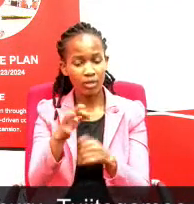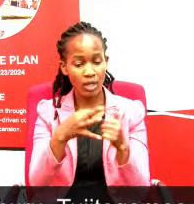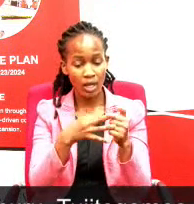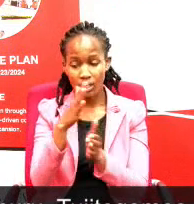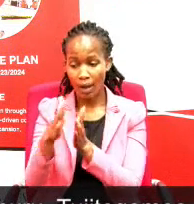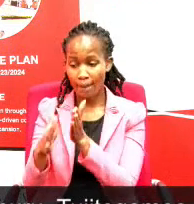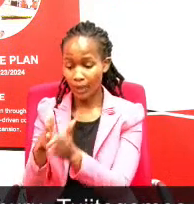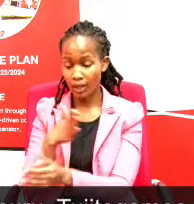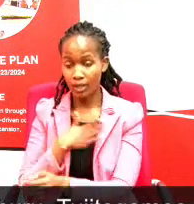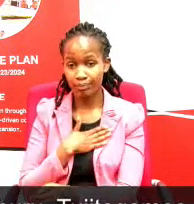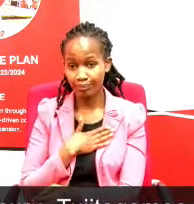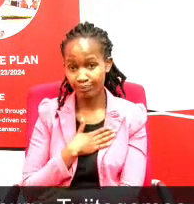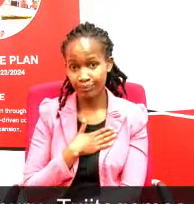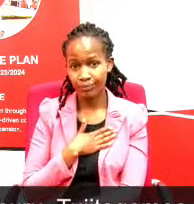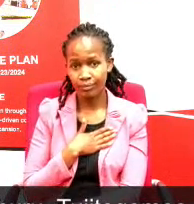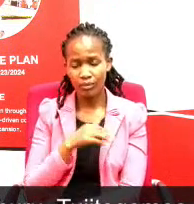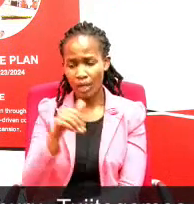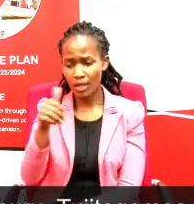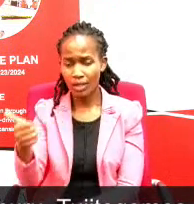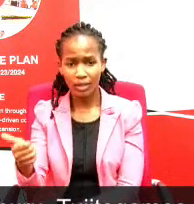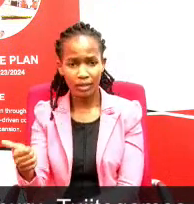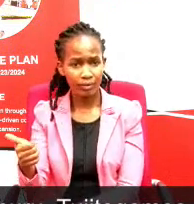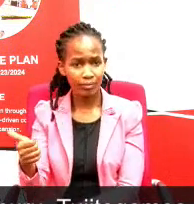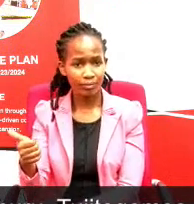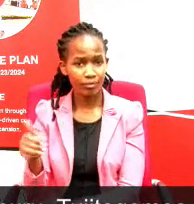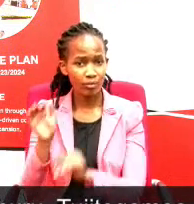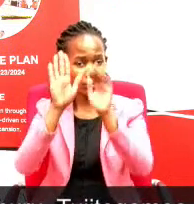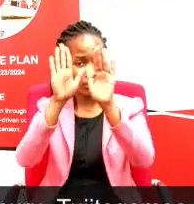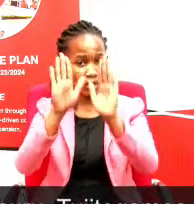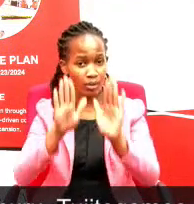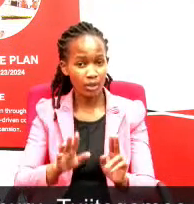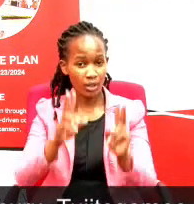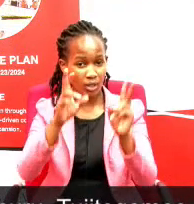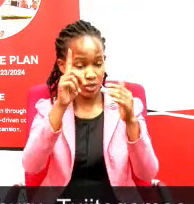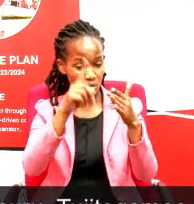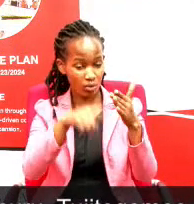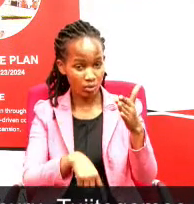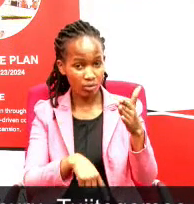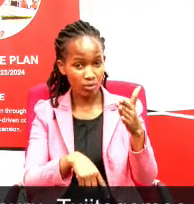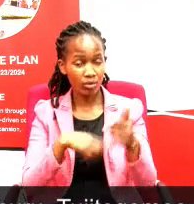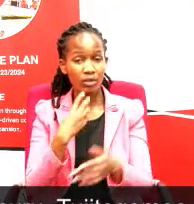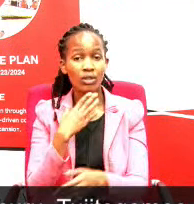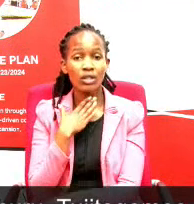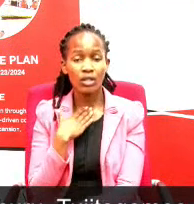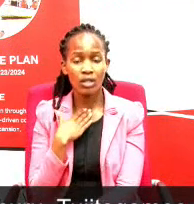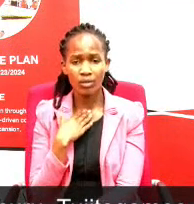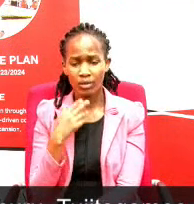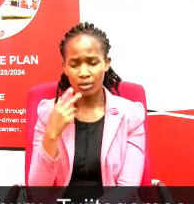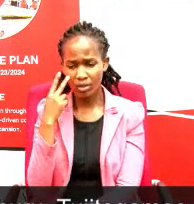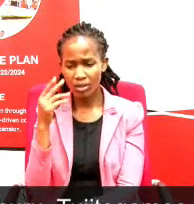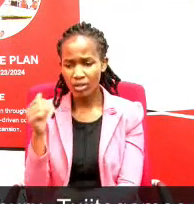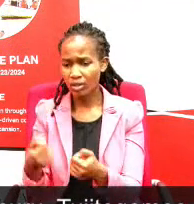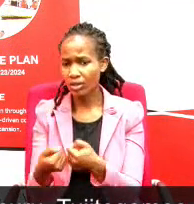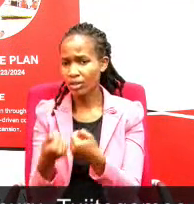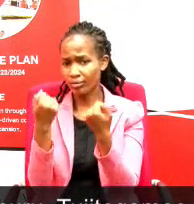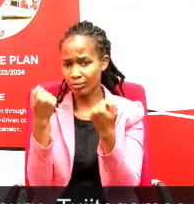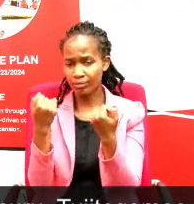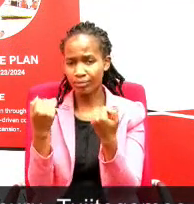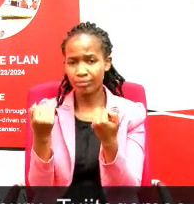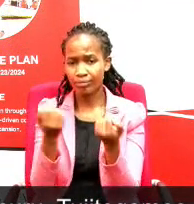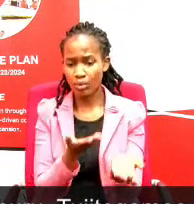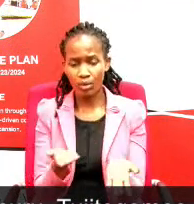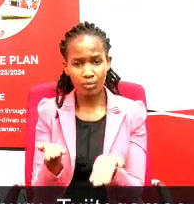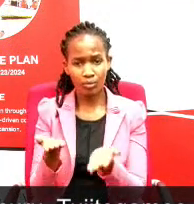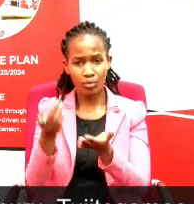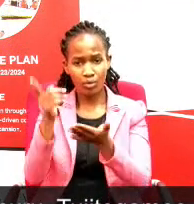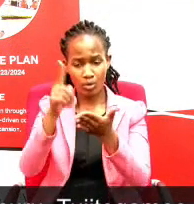corporate plan. The other critical issue that I would like to see happen is to